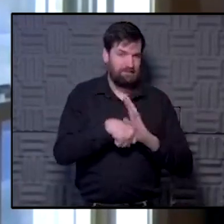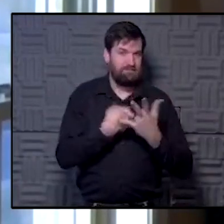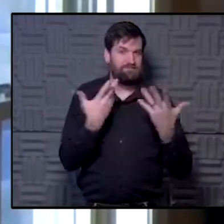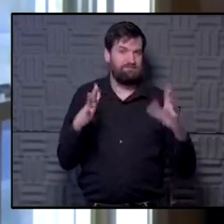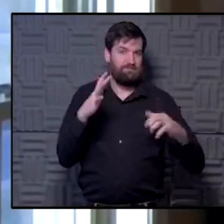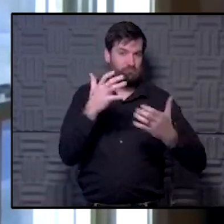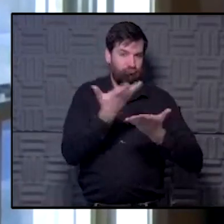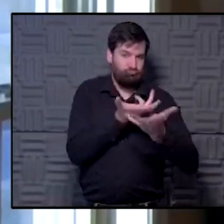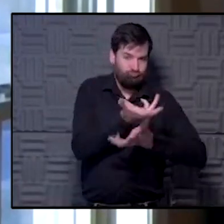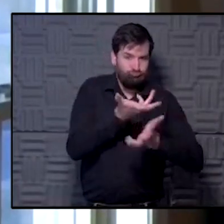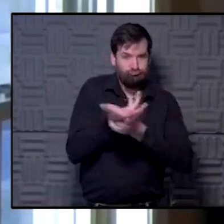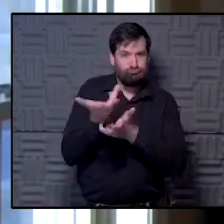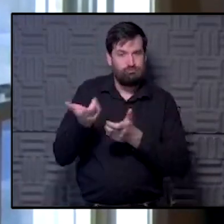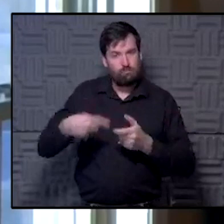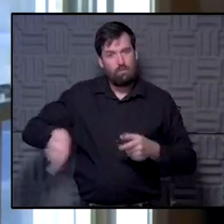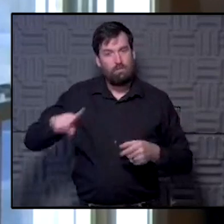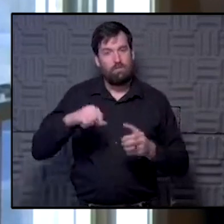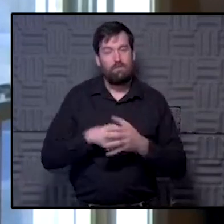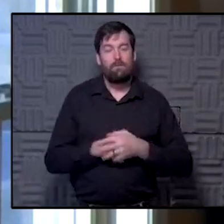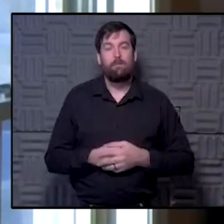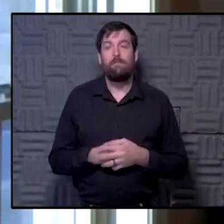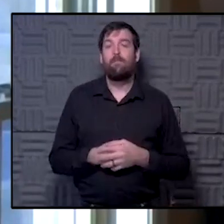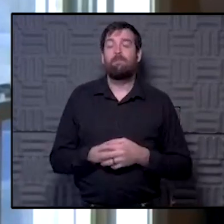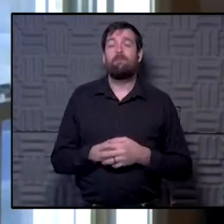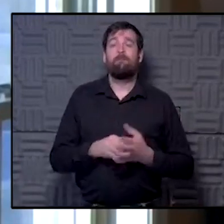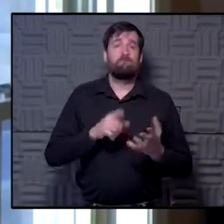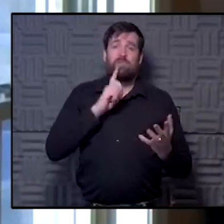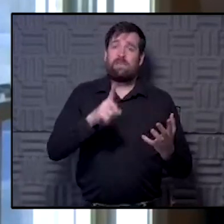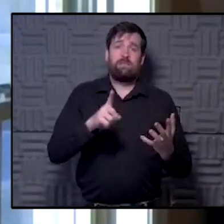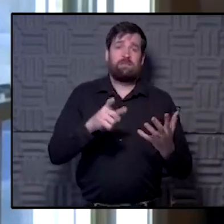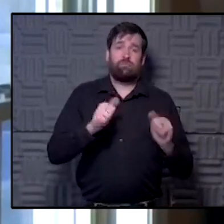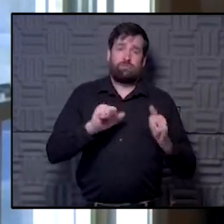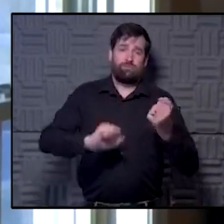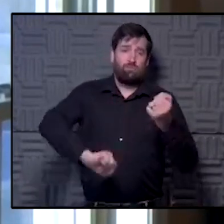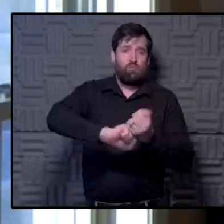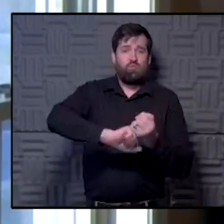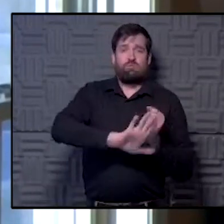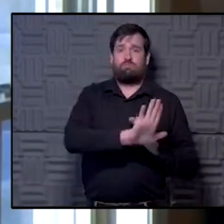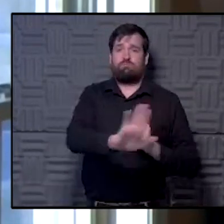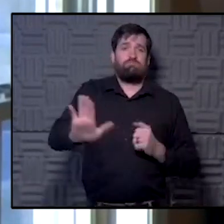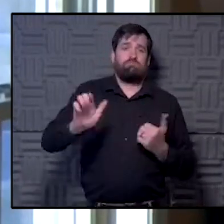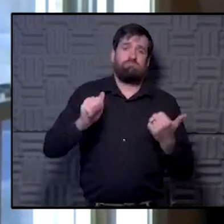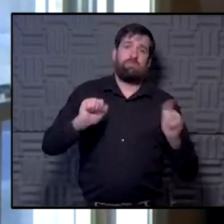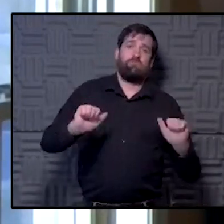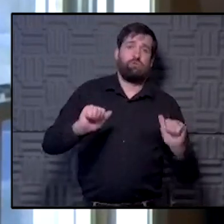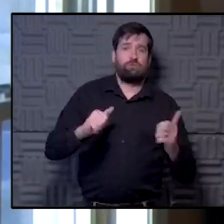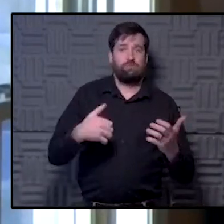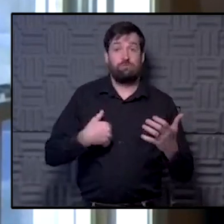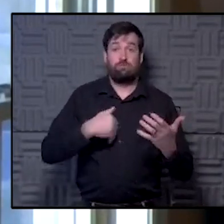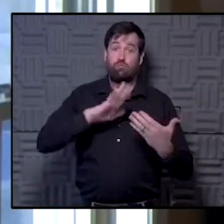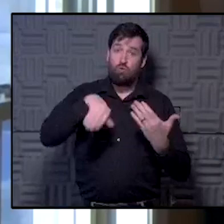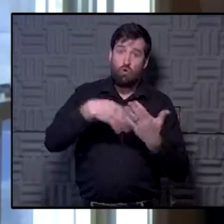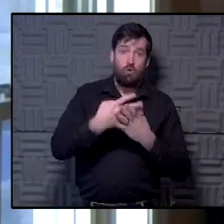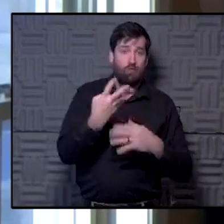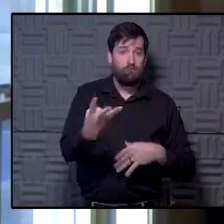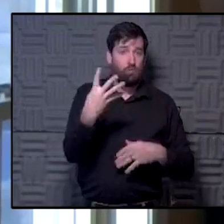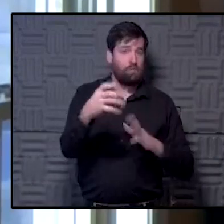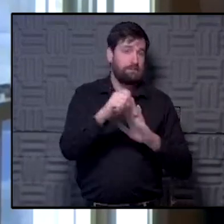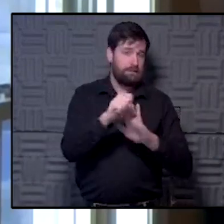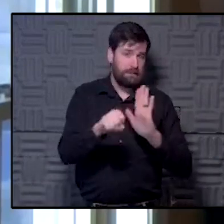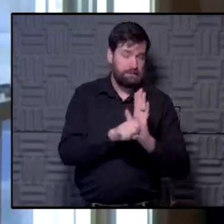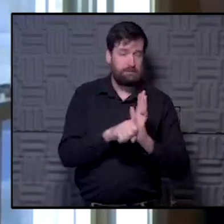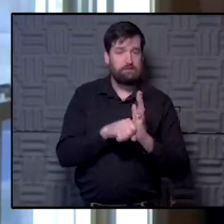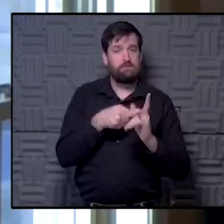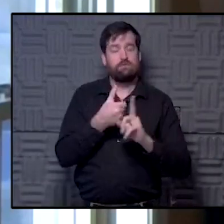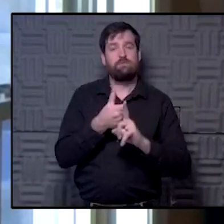and just really trying to support their efforts. All 4 of the states that I'm engaged with